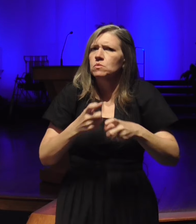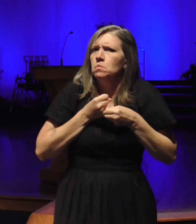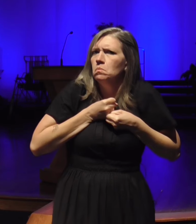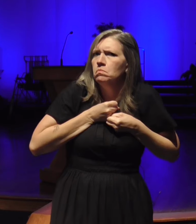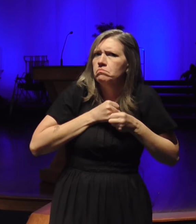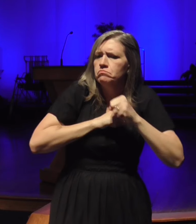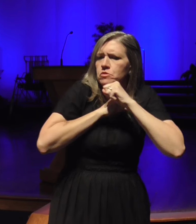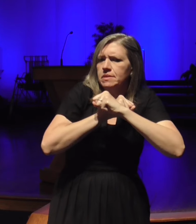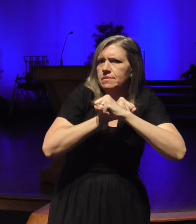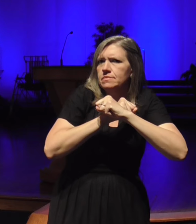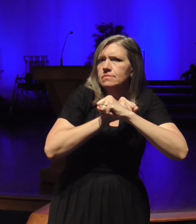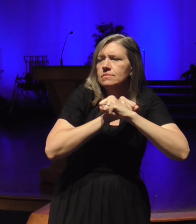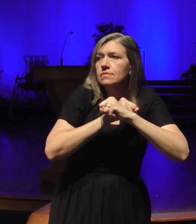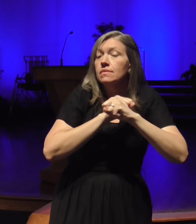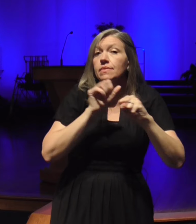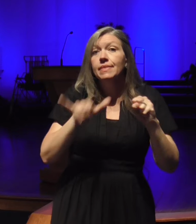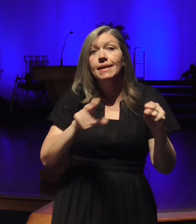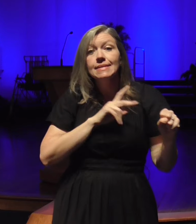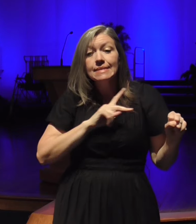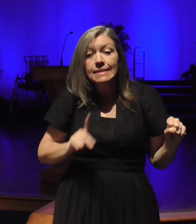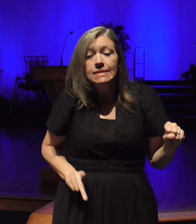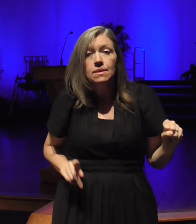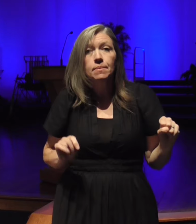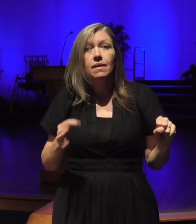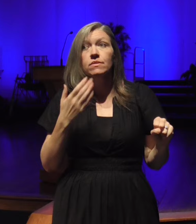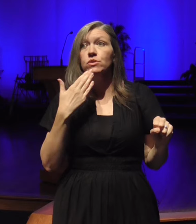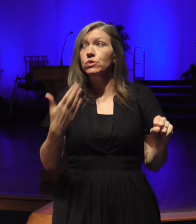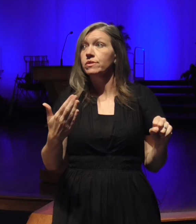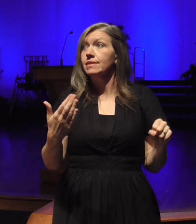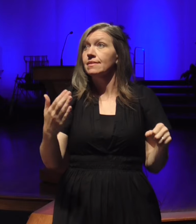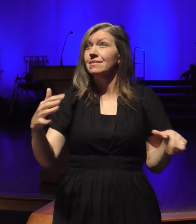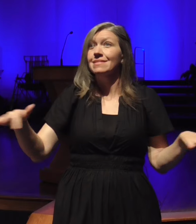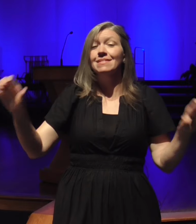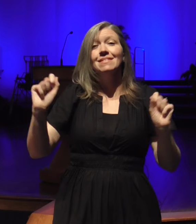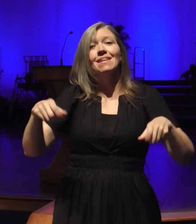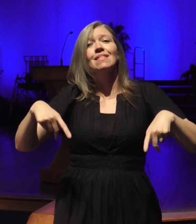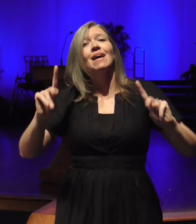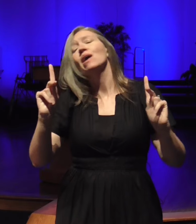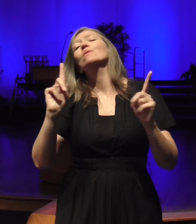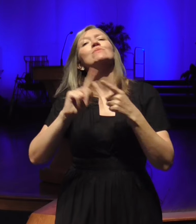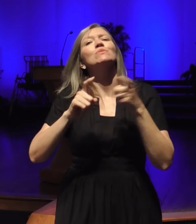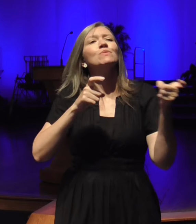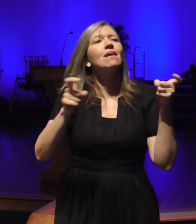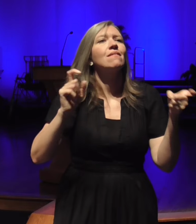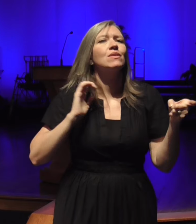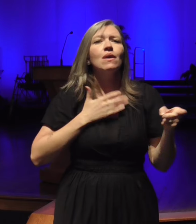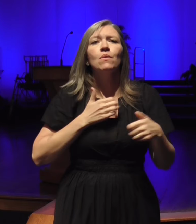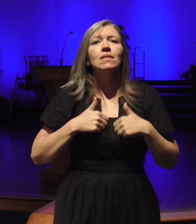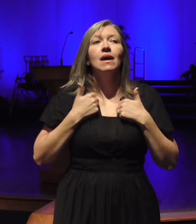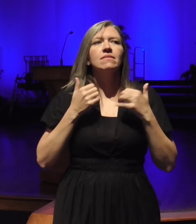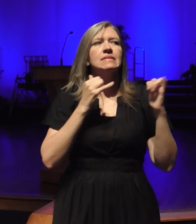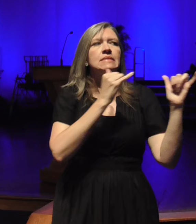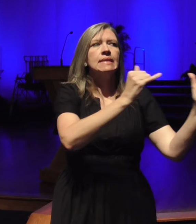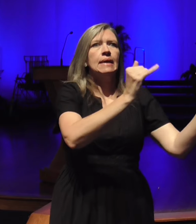This is my good. I've got to hide it over here. I can't share it with anyone else. This kingdom of